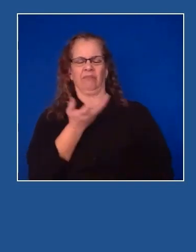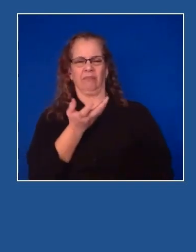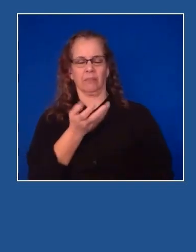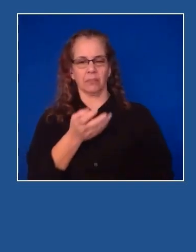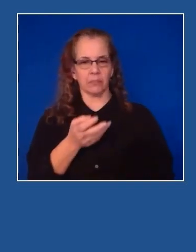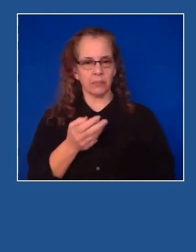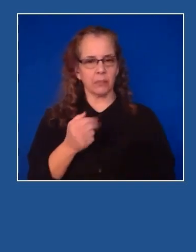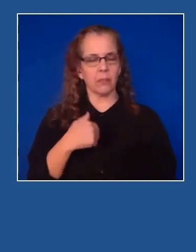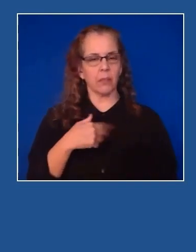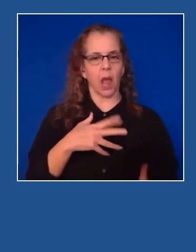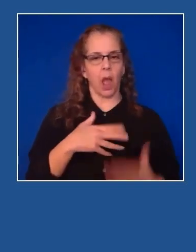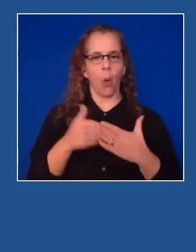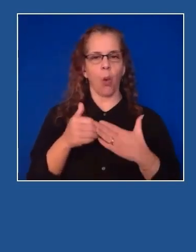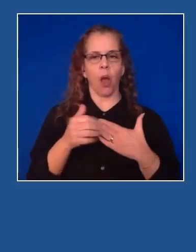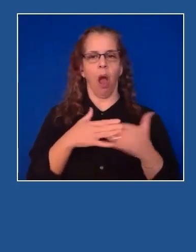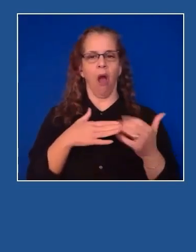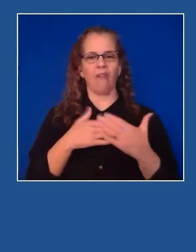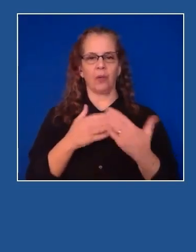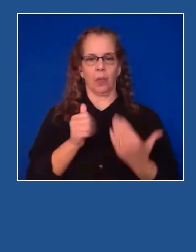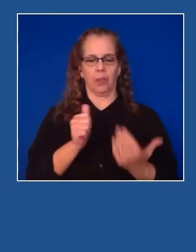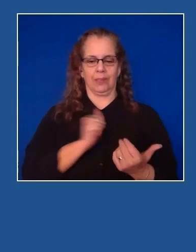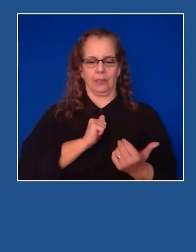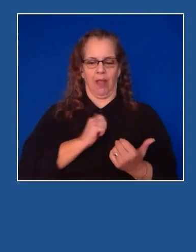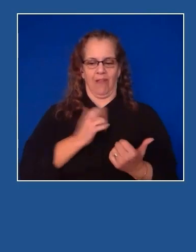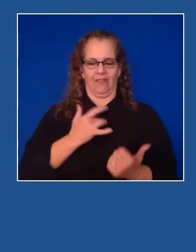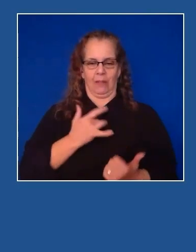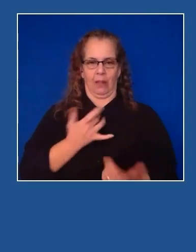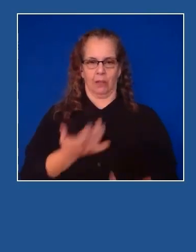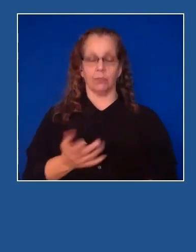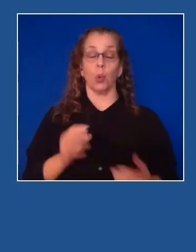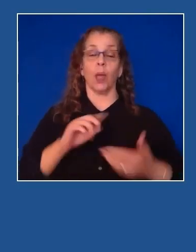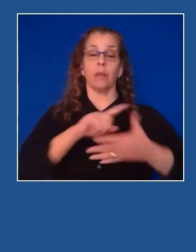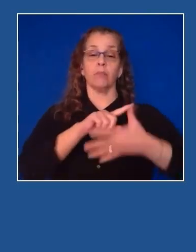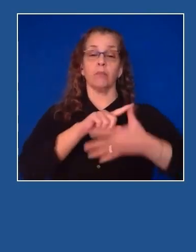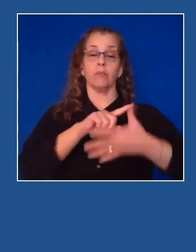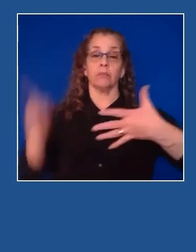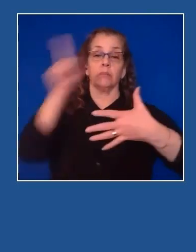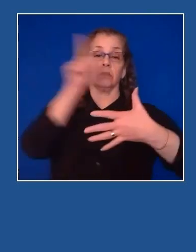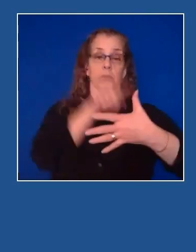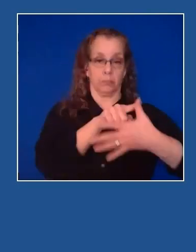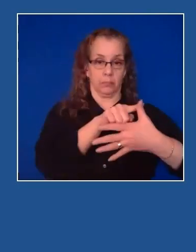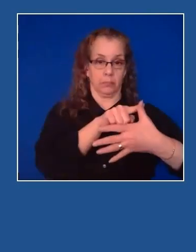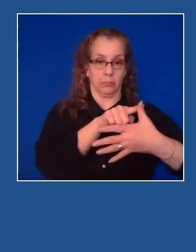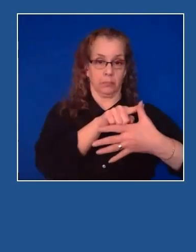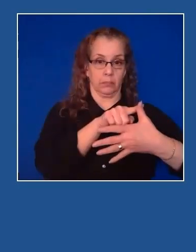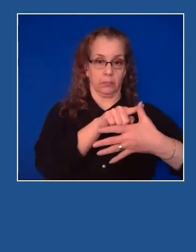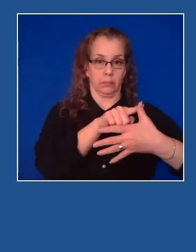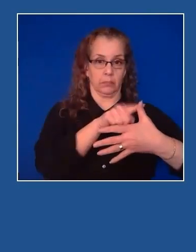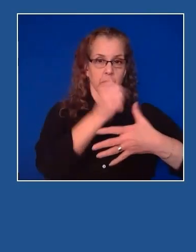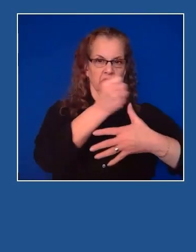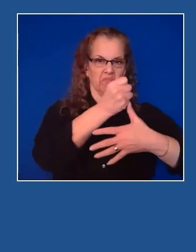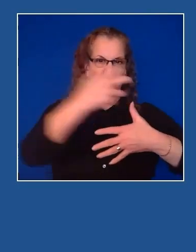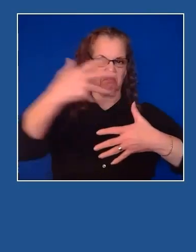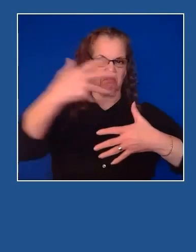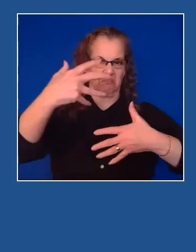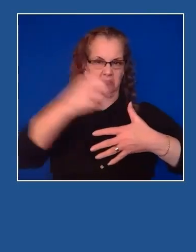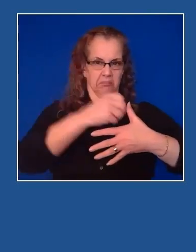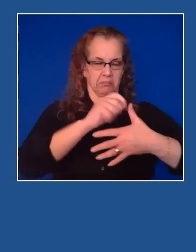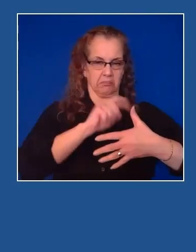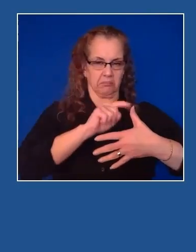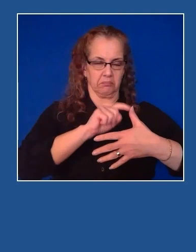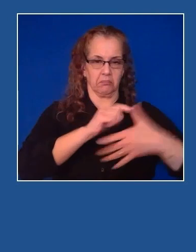comfortable people are in their own skin. All right, so let's start with this idea of burden.